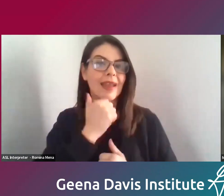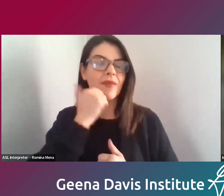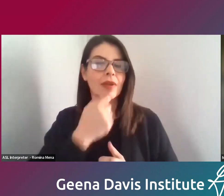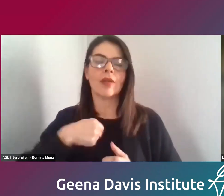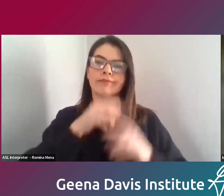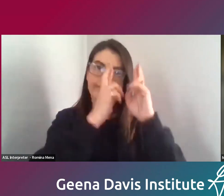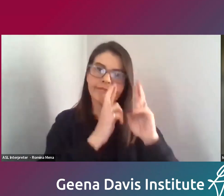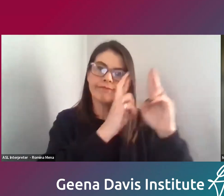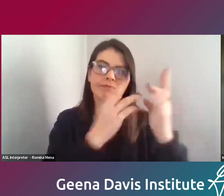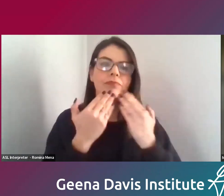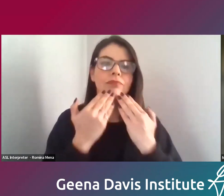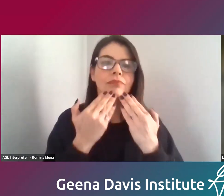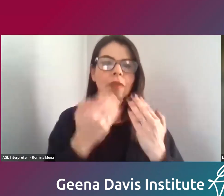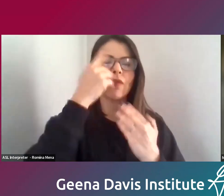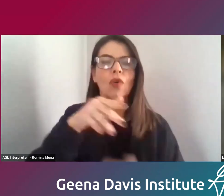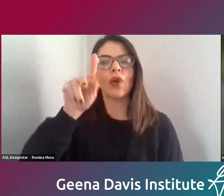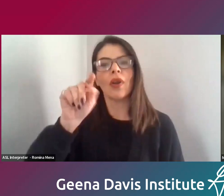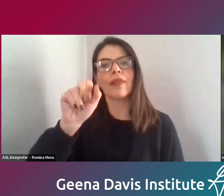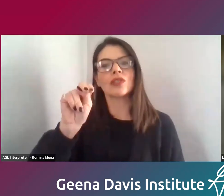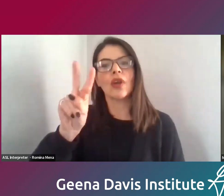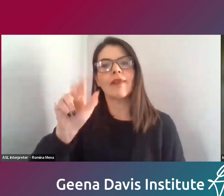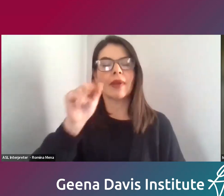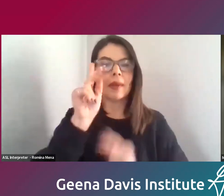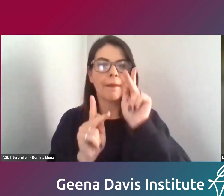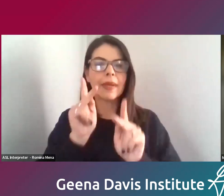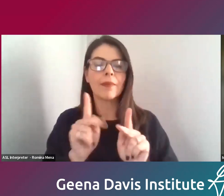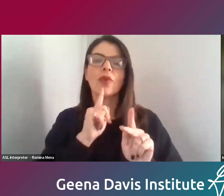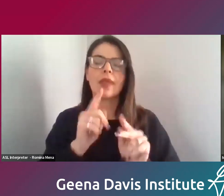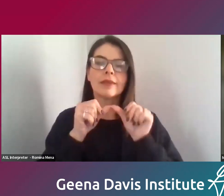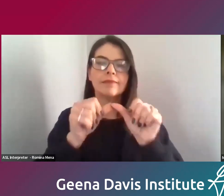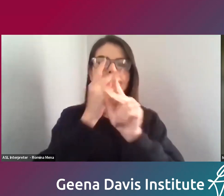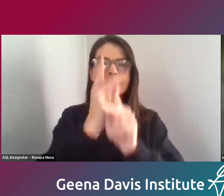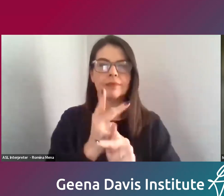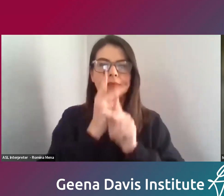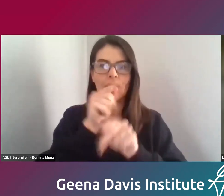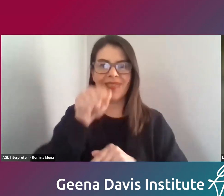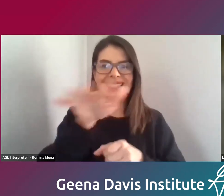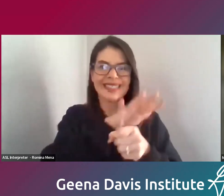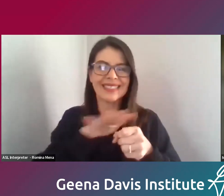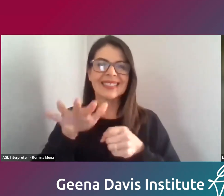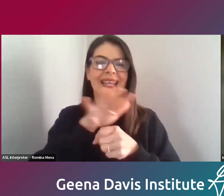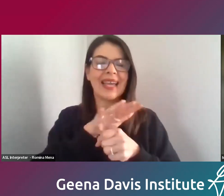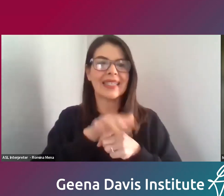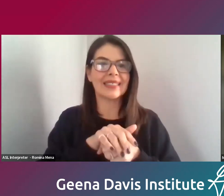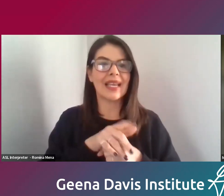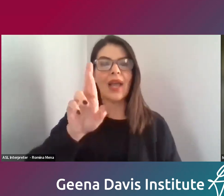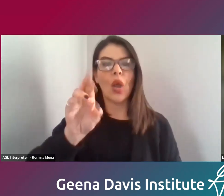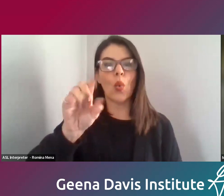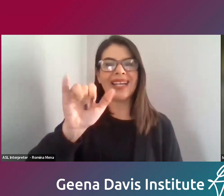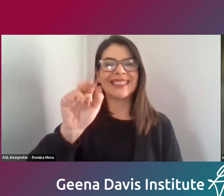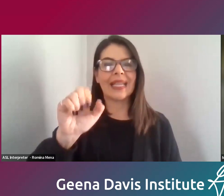and gratitude for the Tongva people who remain caretakers of this land. Rosalind